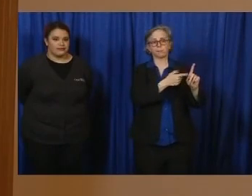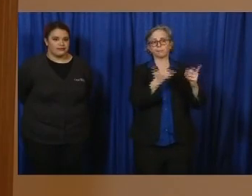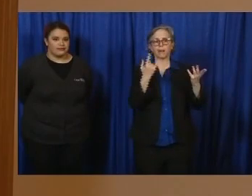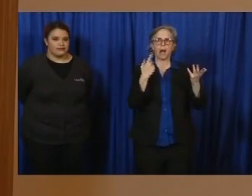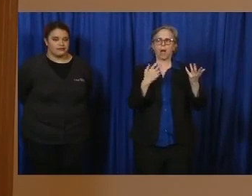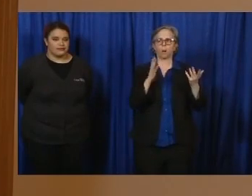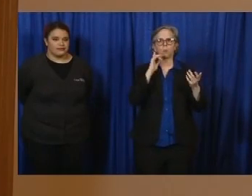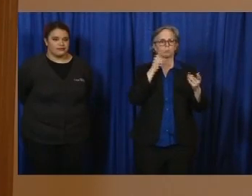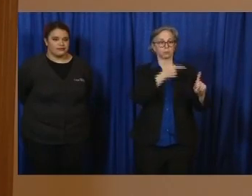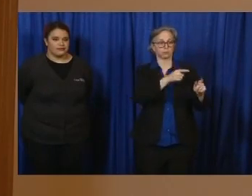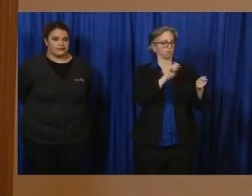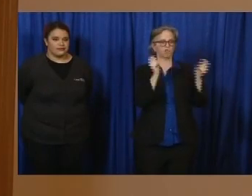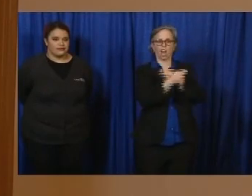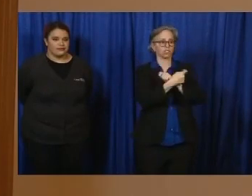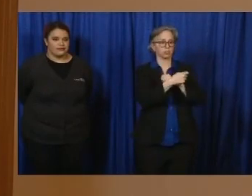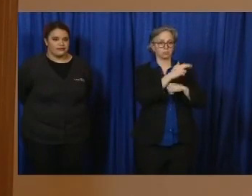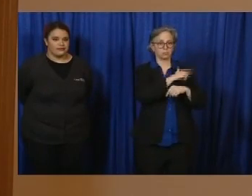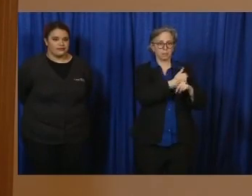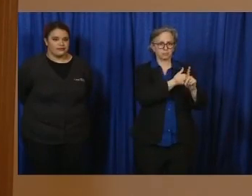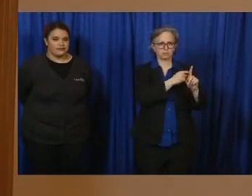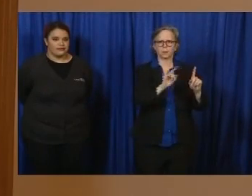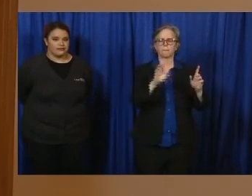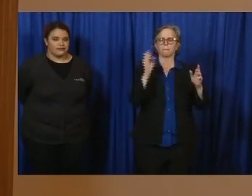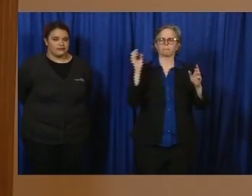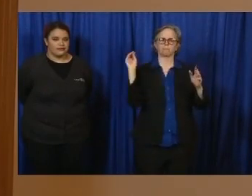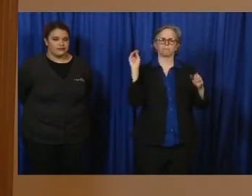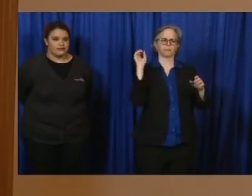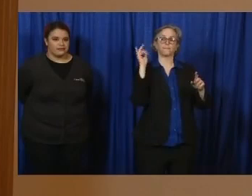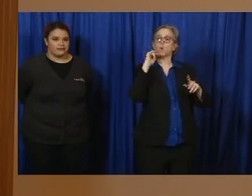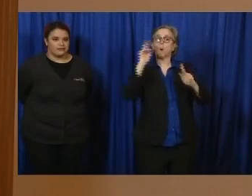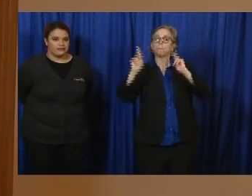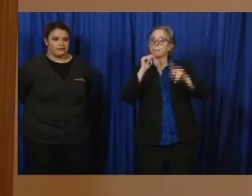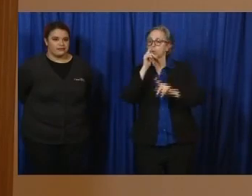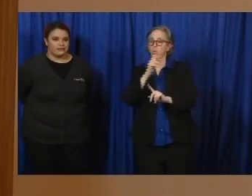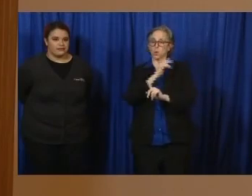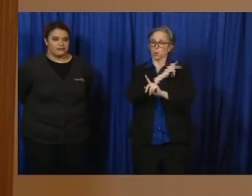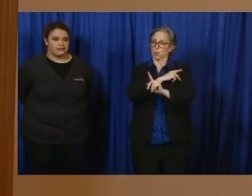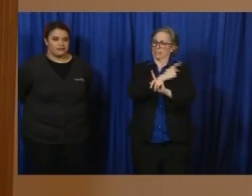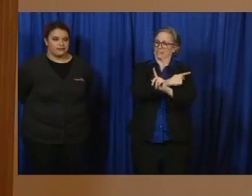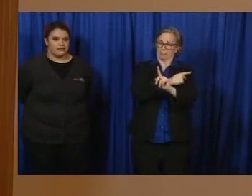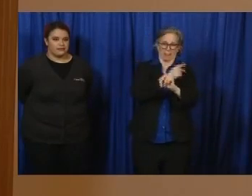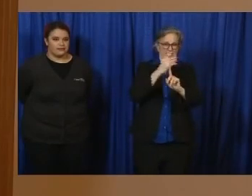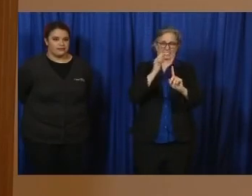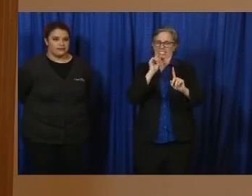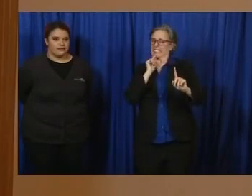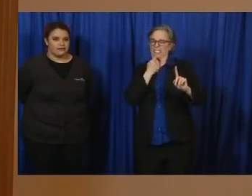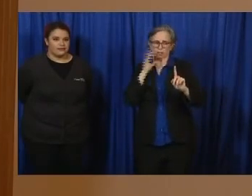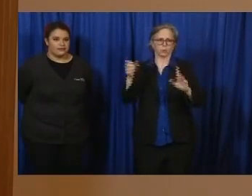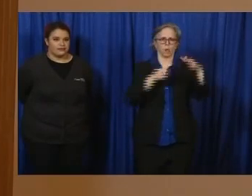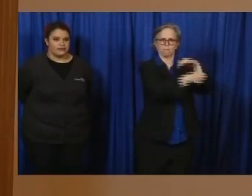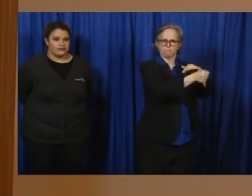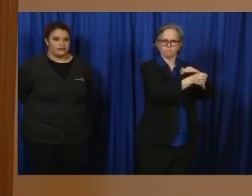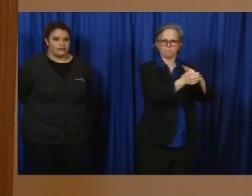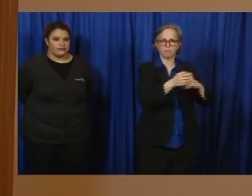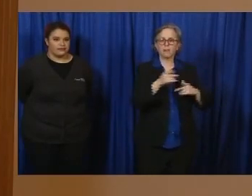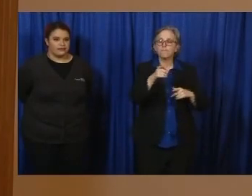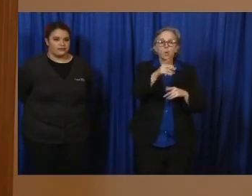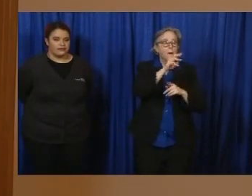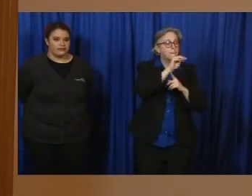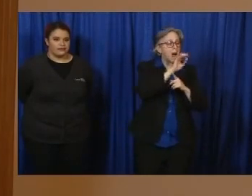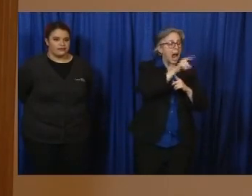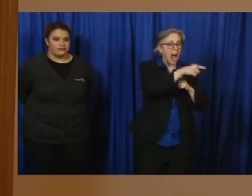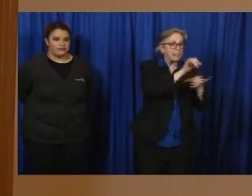high intensity hospital, and they might actually refer more to their low intensity routine things to the neighboring hospital. But